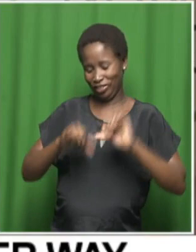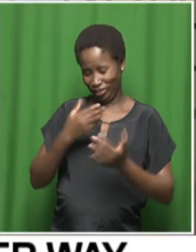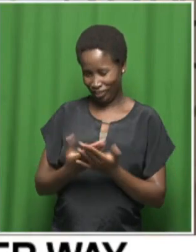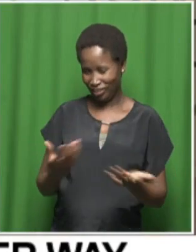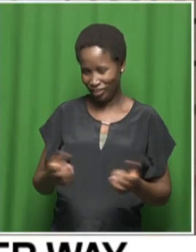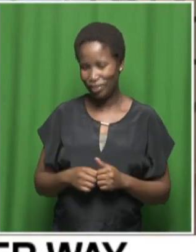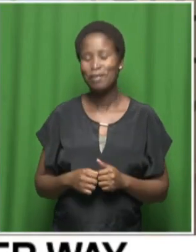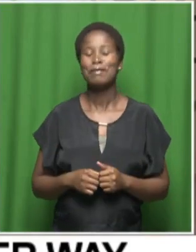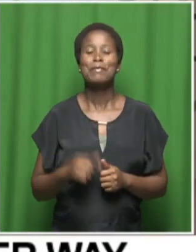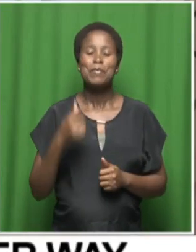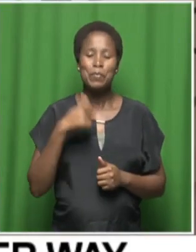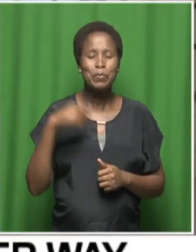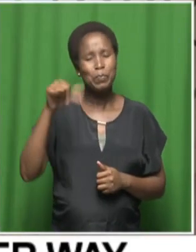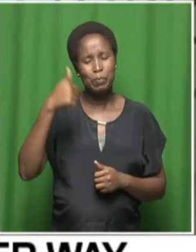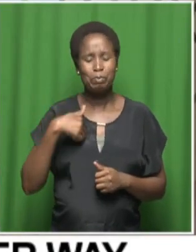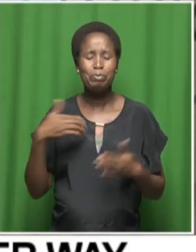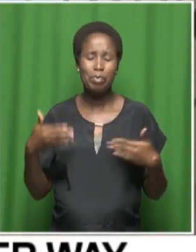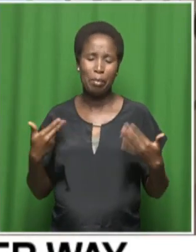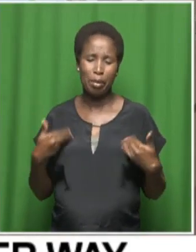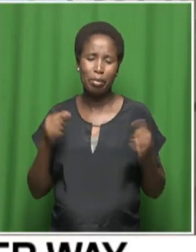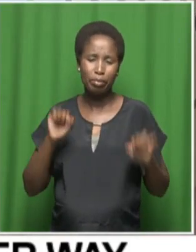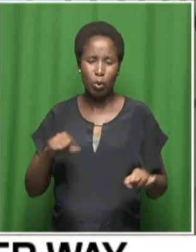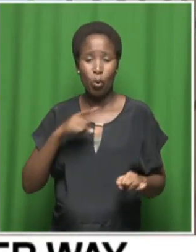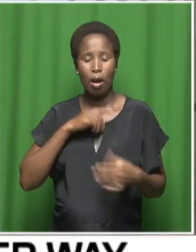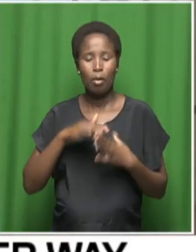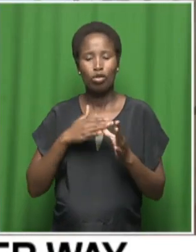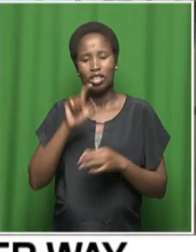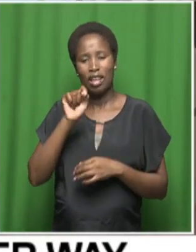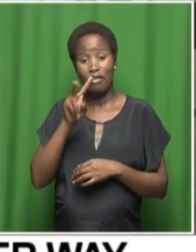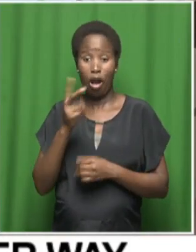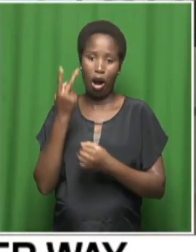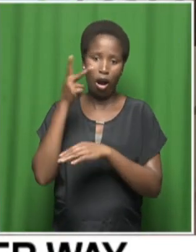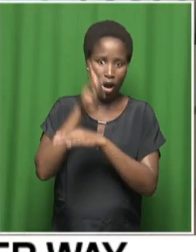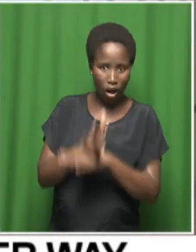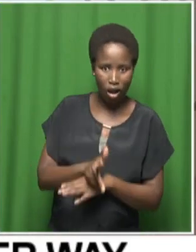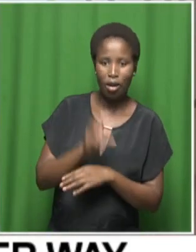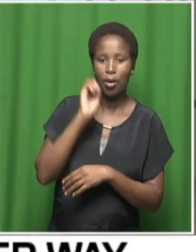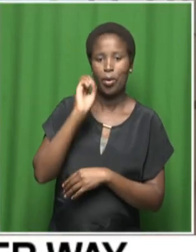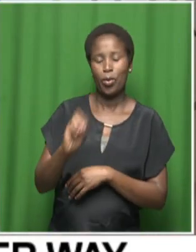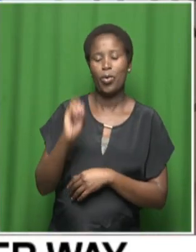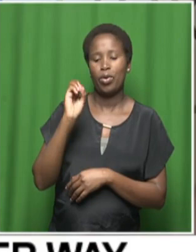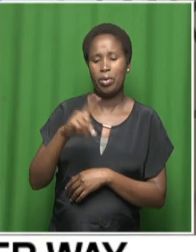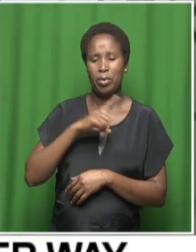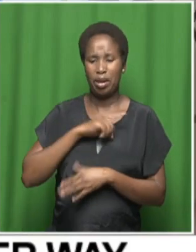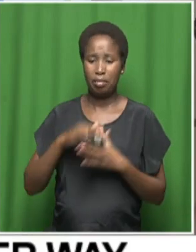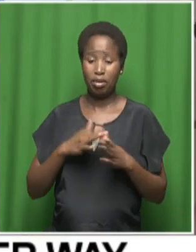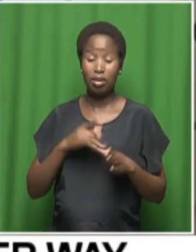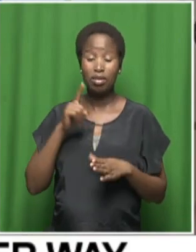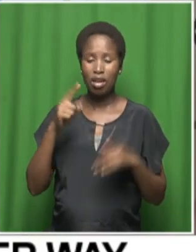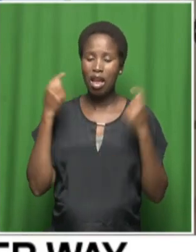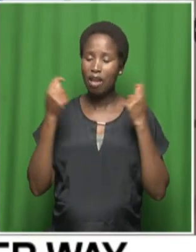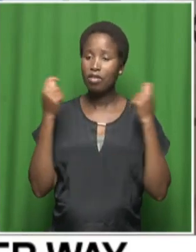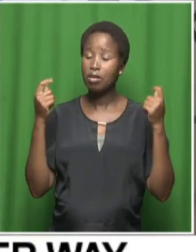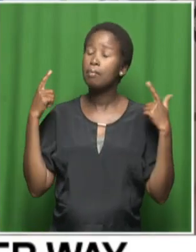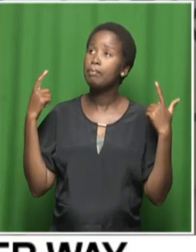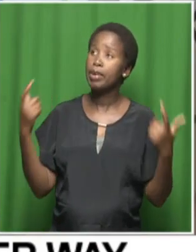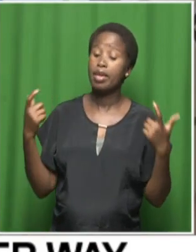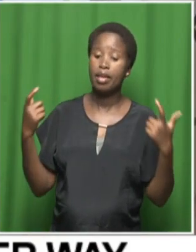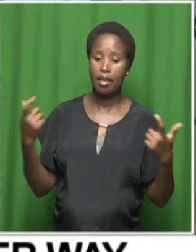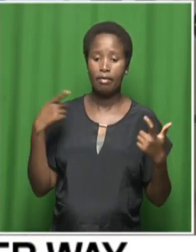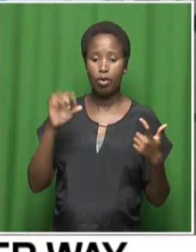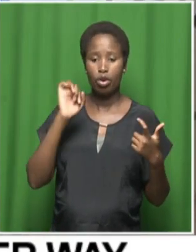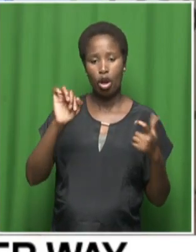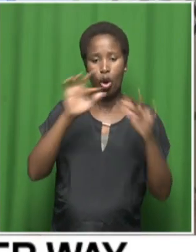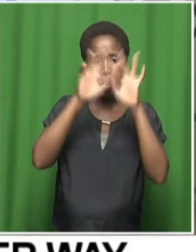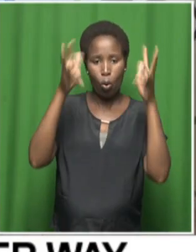I'm glad that you are here, you know, as the public broadcaster, because this is indeed a very big event, the World Science Forum.